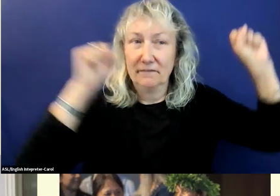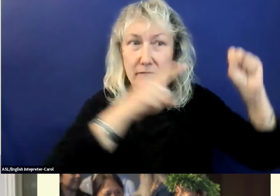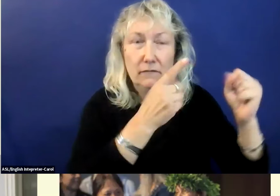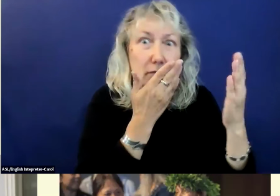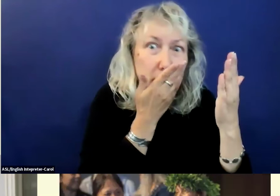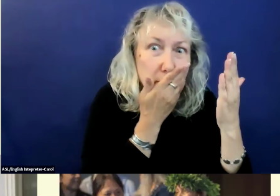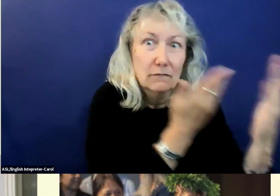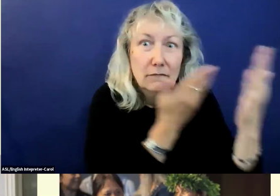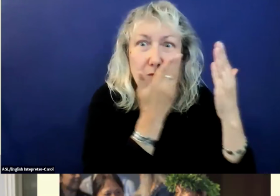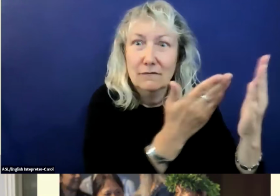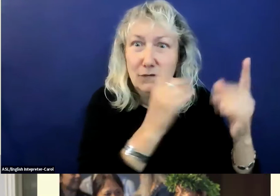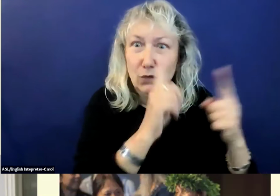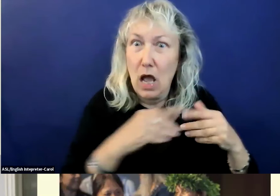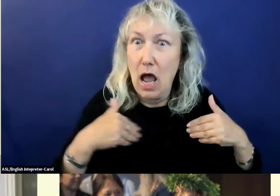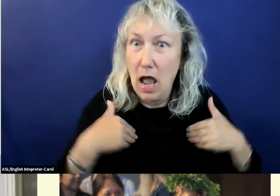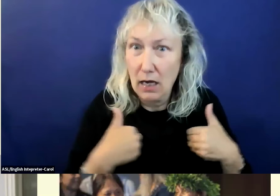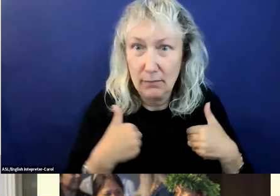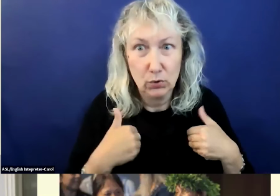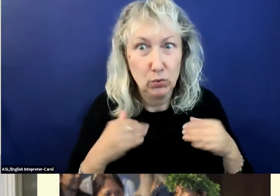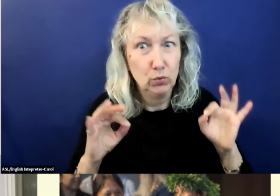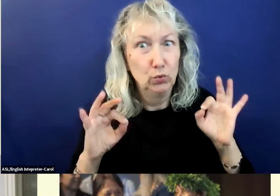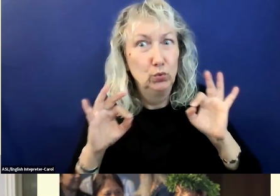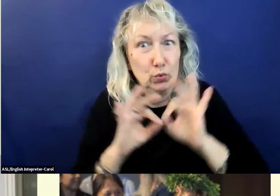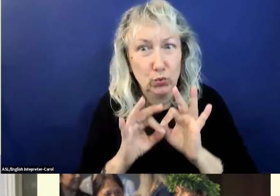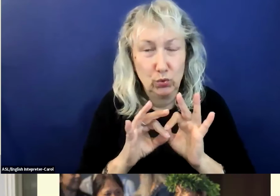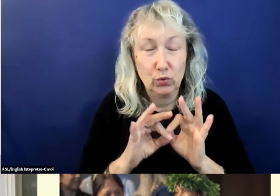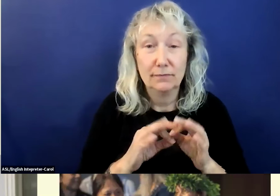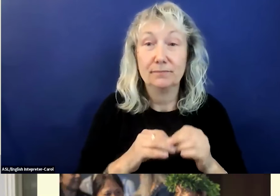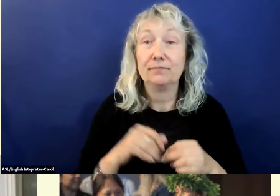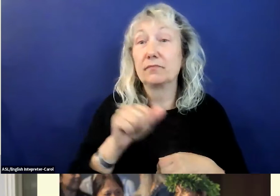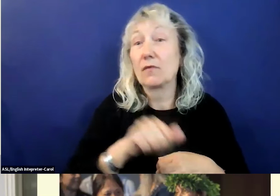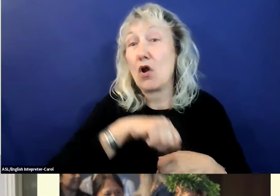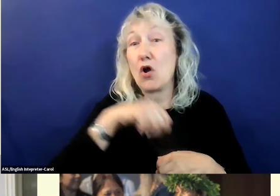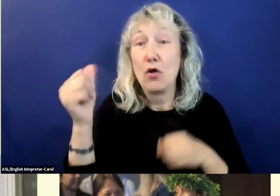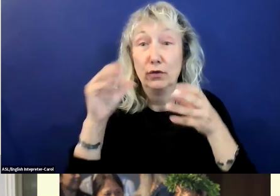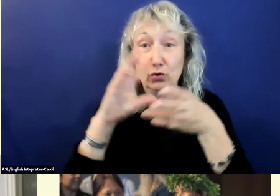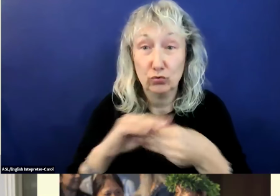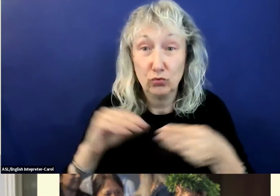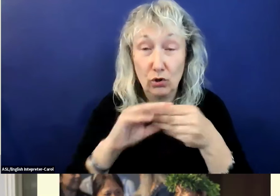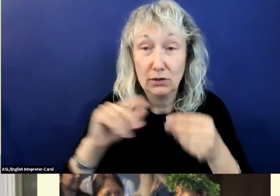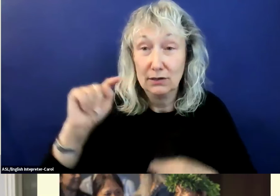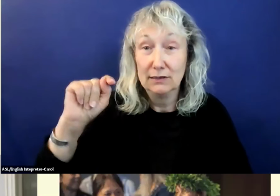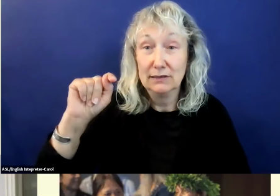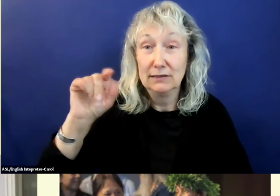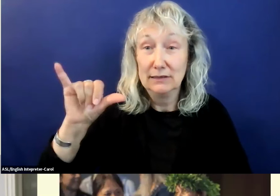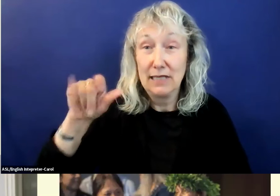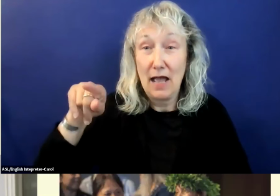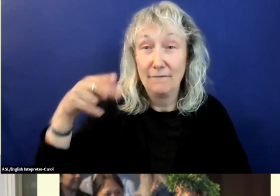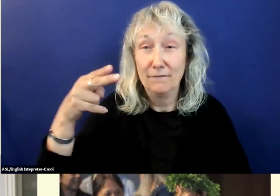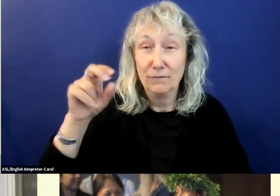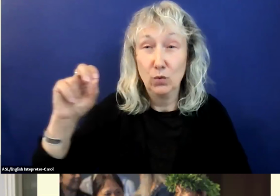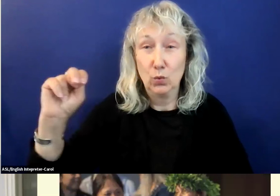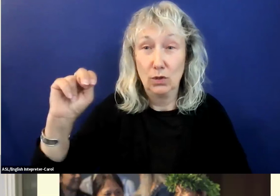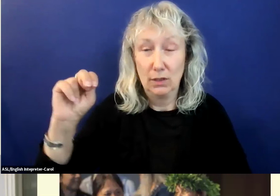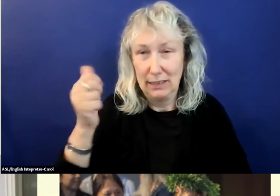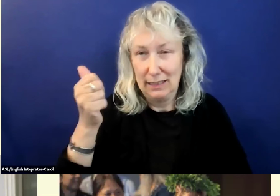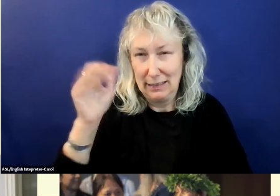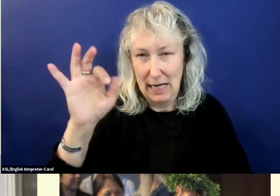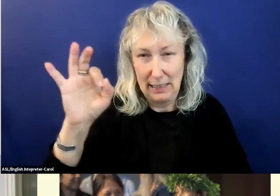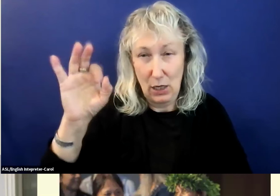animal. The second storytelling that I want to share is from a typhoon Kiev that happened in 1992 in